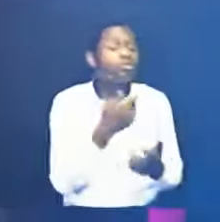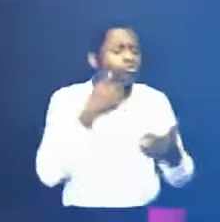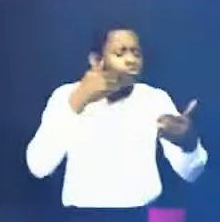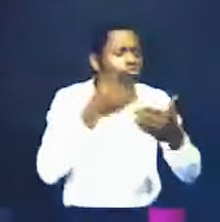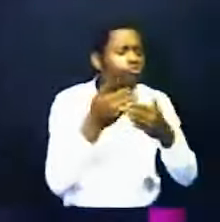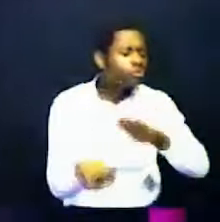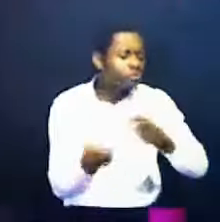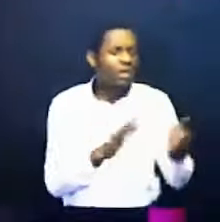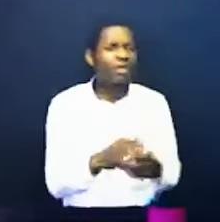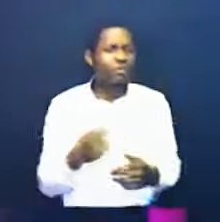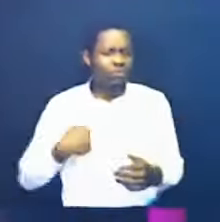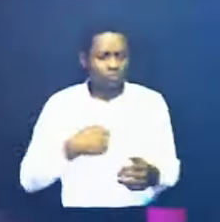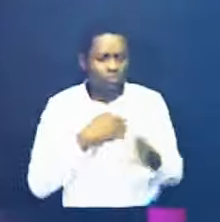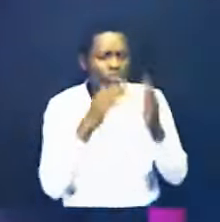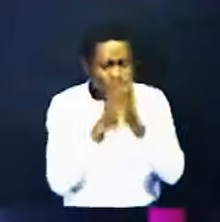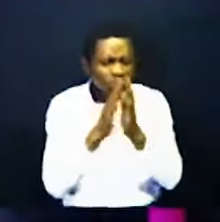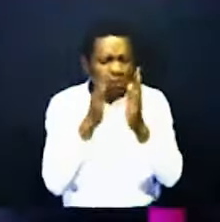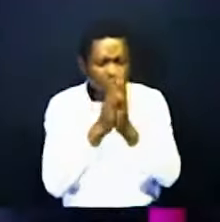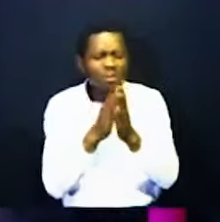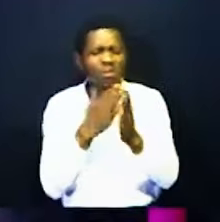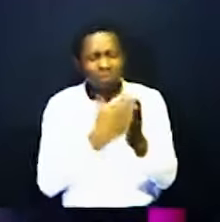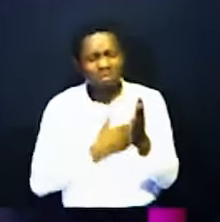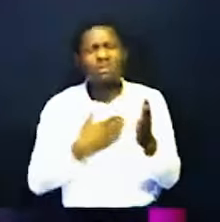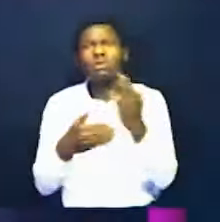that God should intervene.